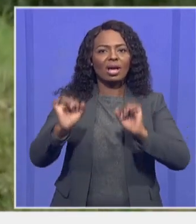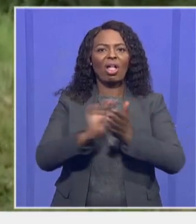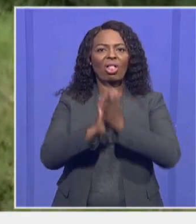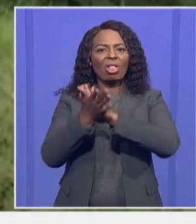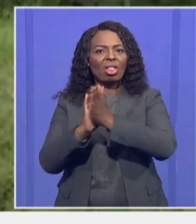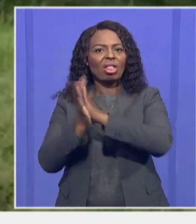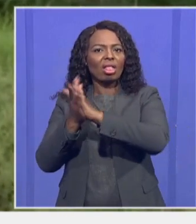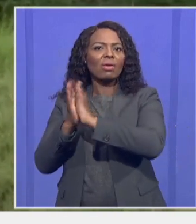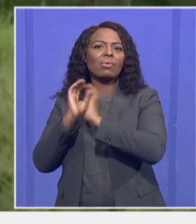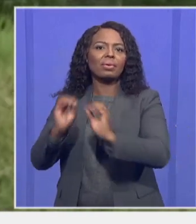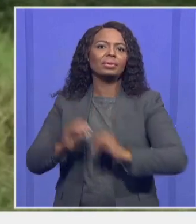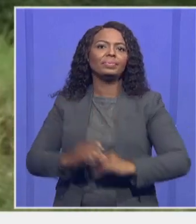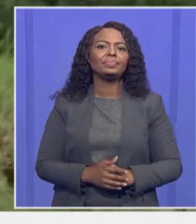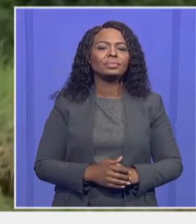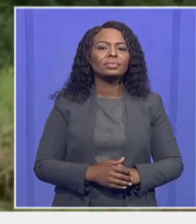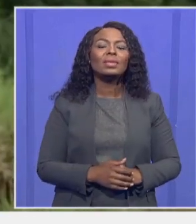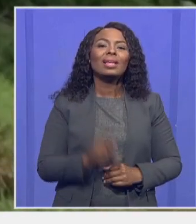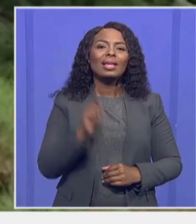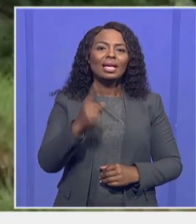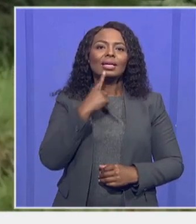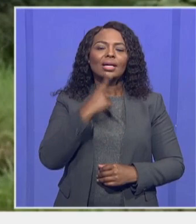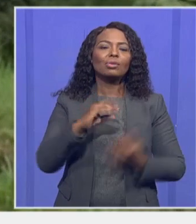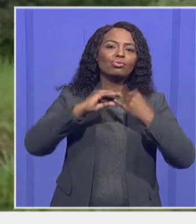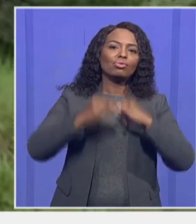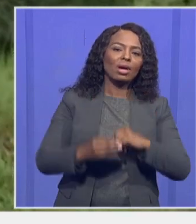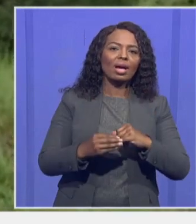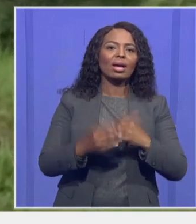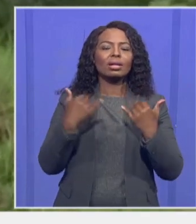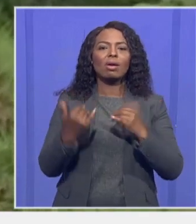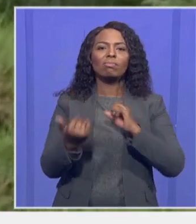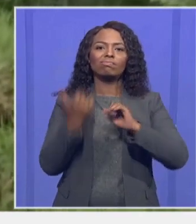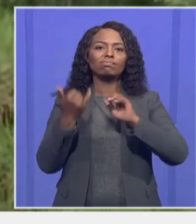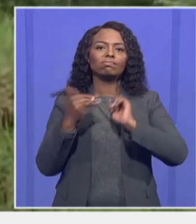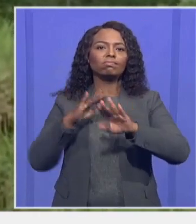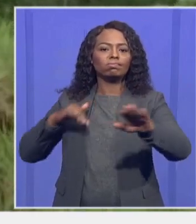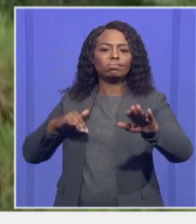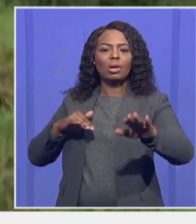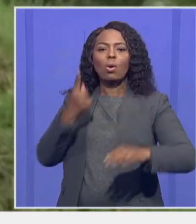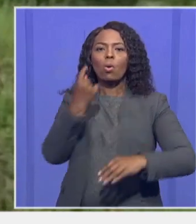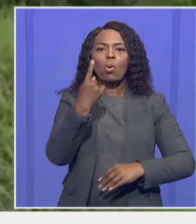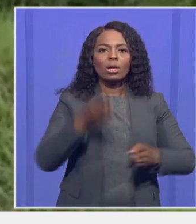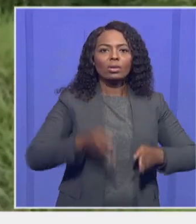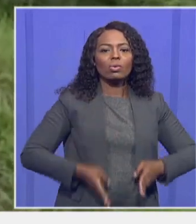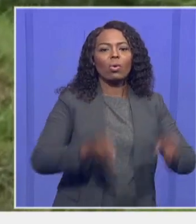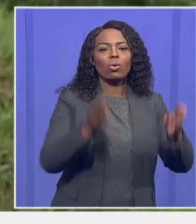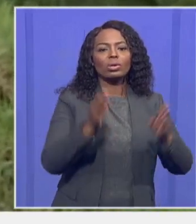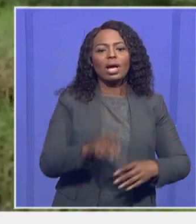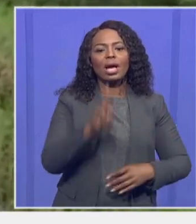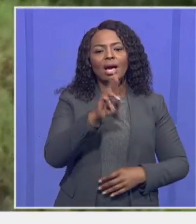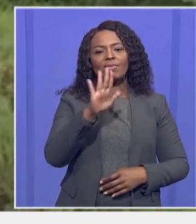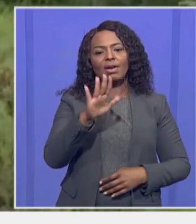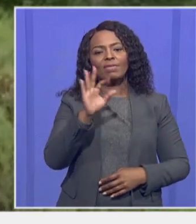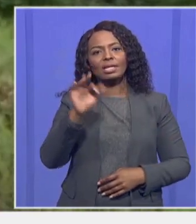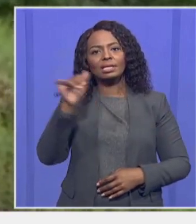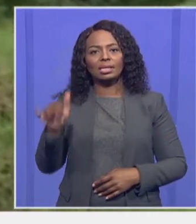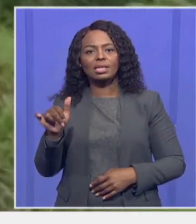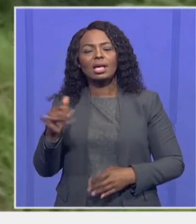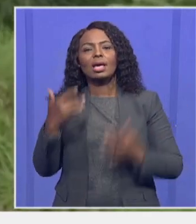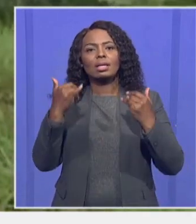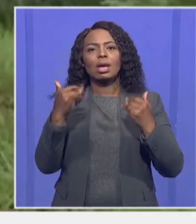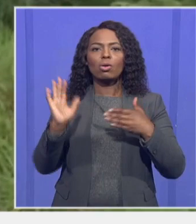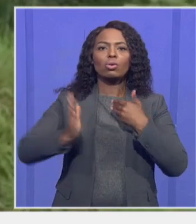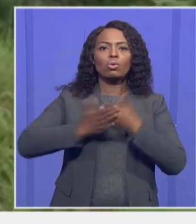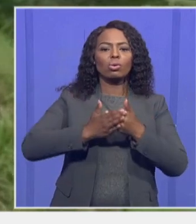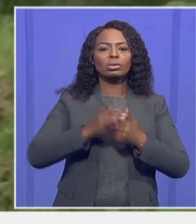trying as much as possible to try and limit traffic. We understand that one road on the R536 is actually closed off to